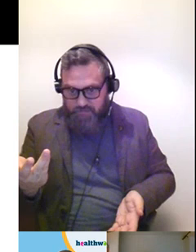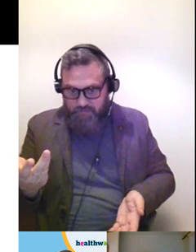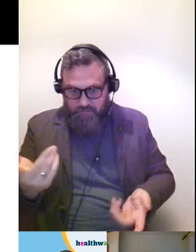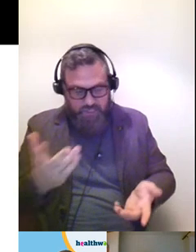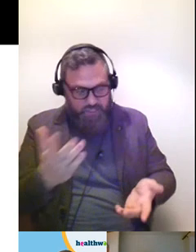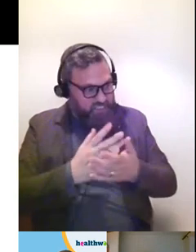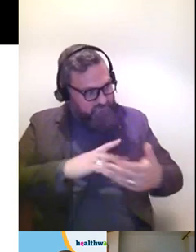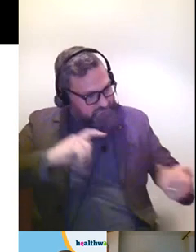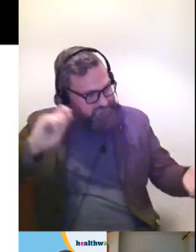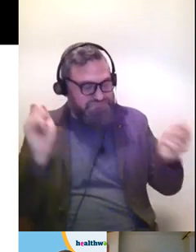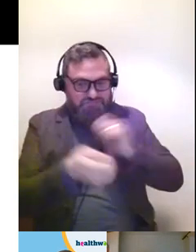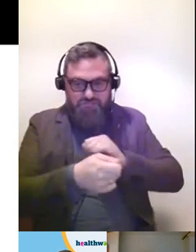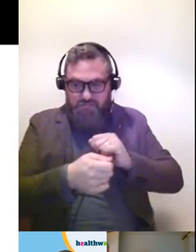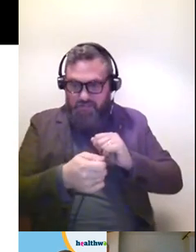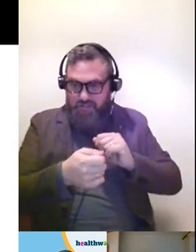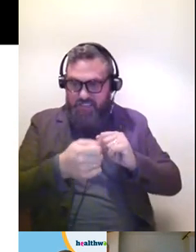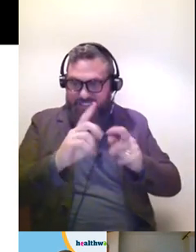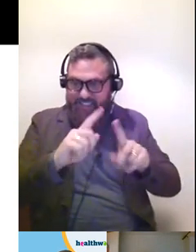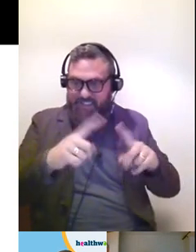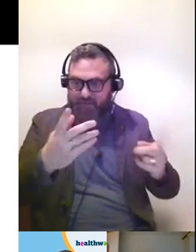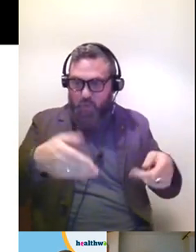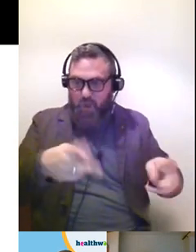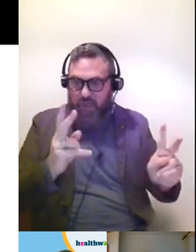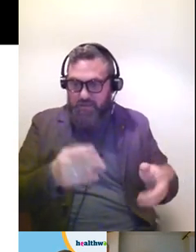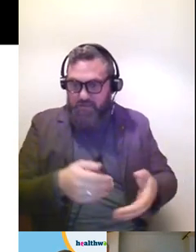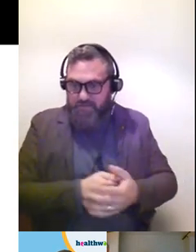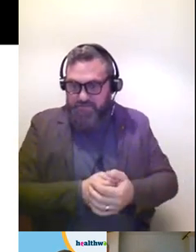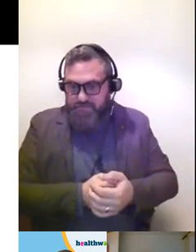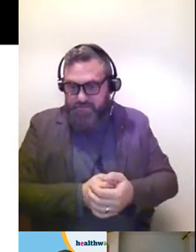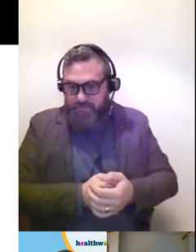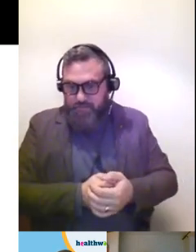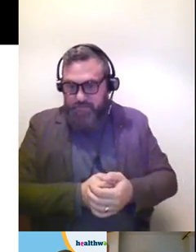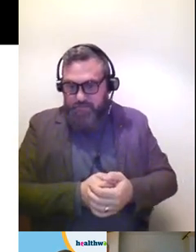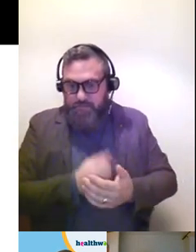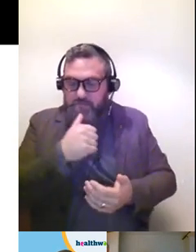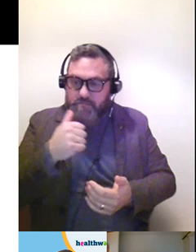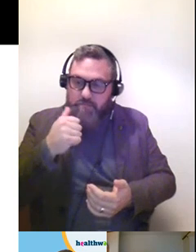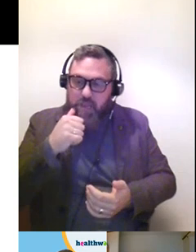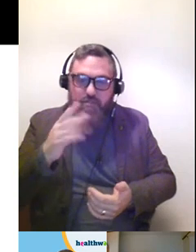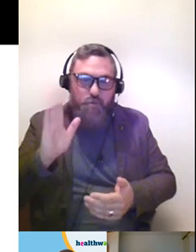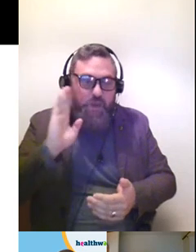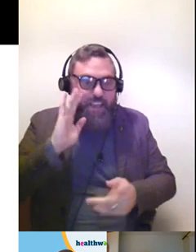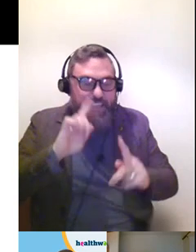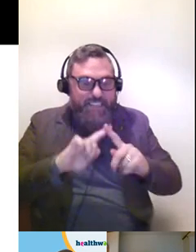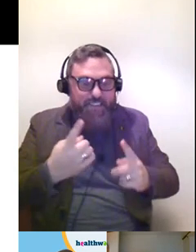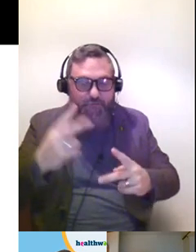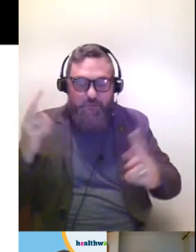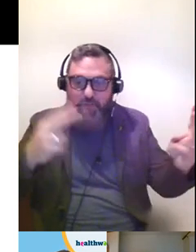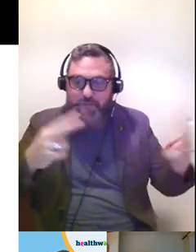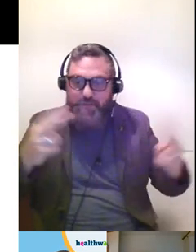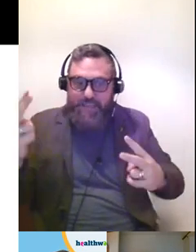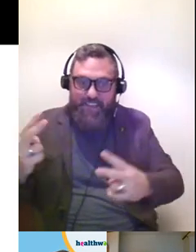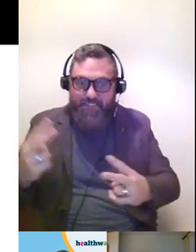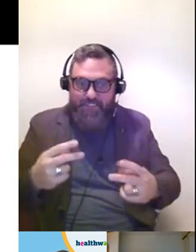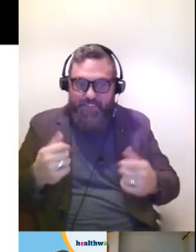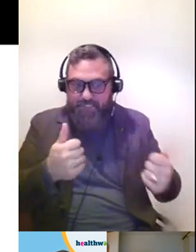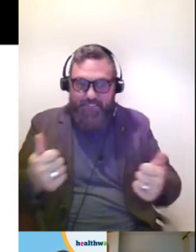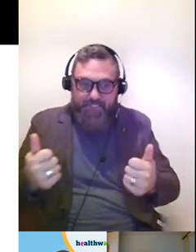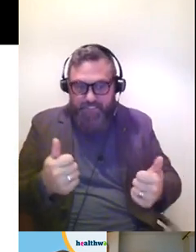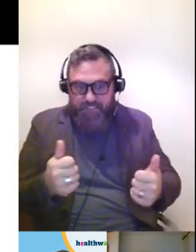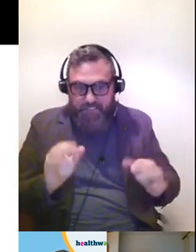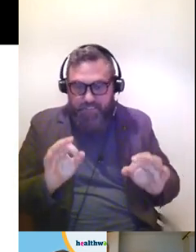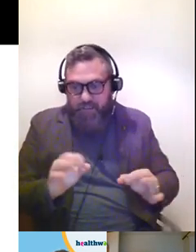transformative direction. So for me, it's always really, really helpful to hear those different perspectives and get that supportive challenge on